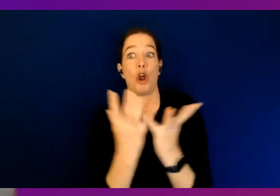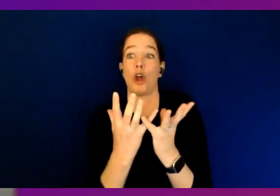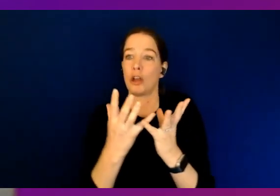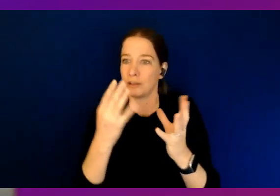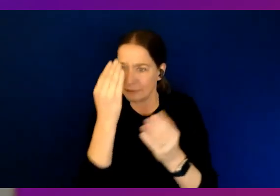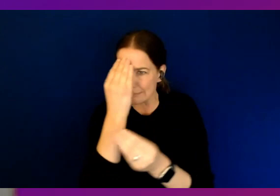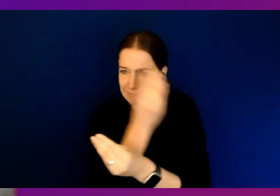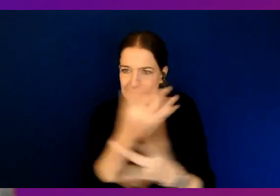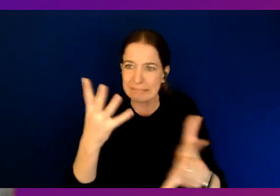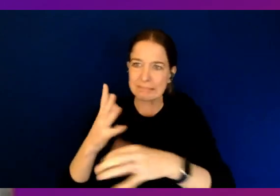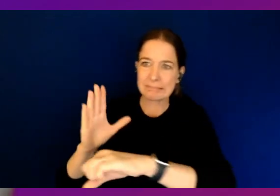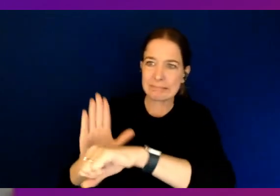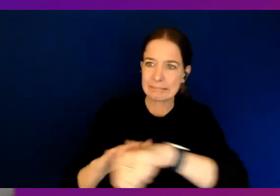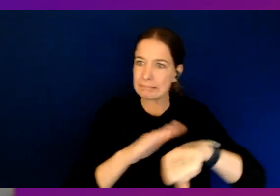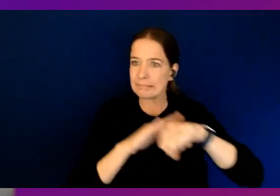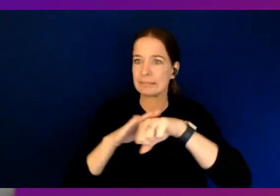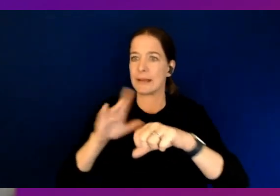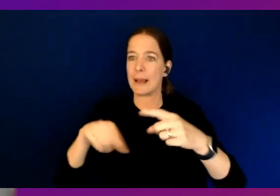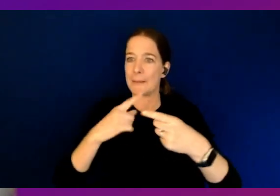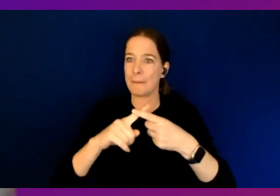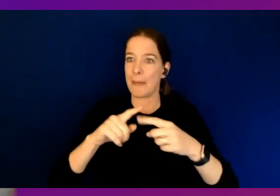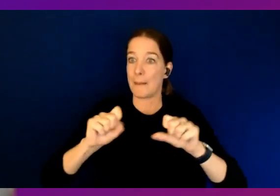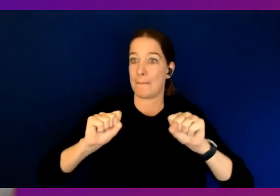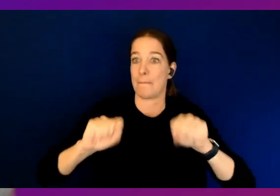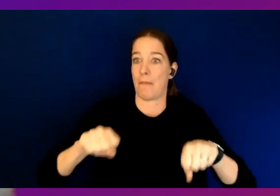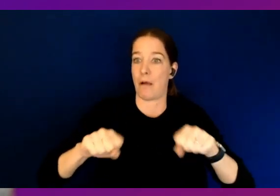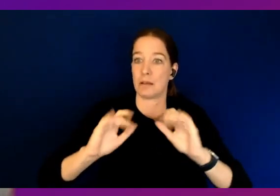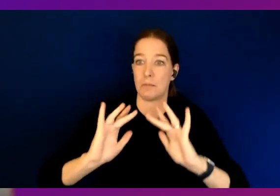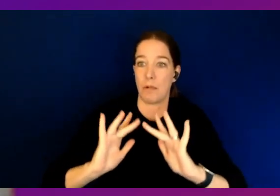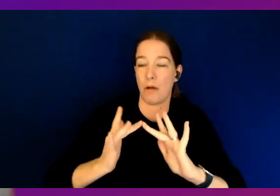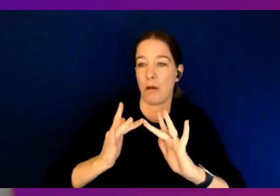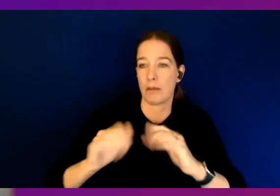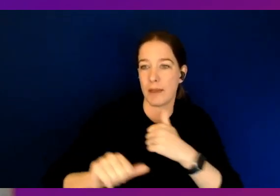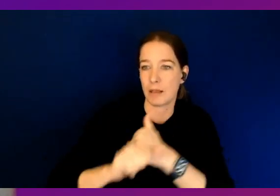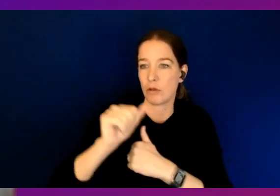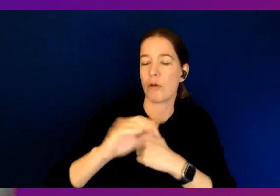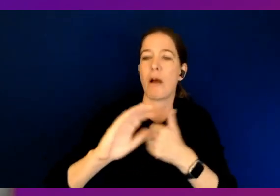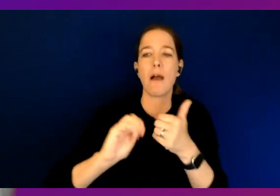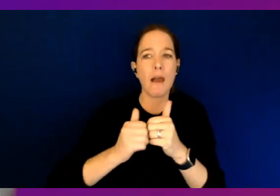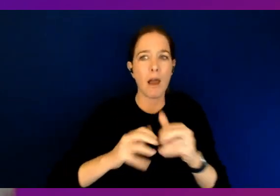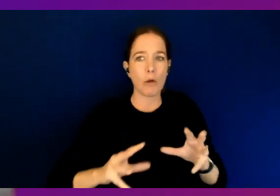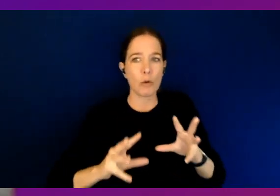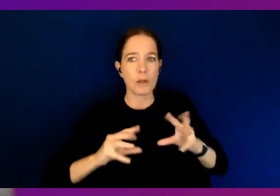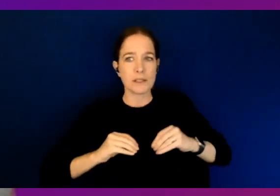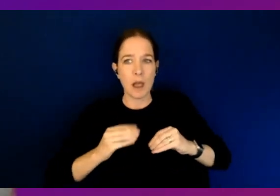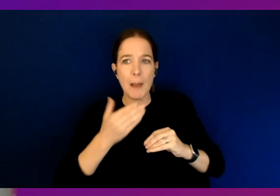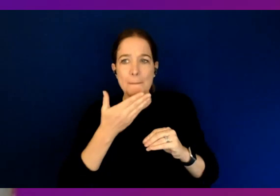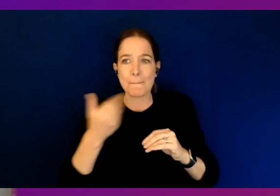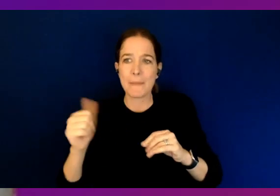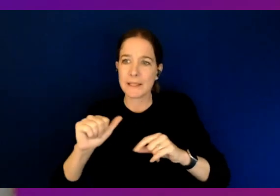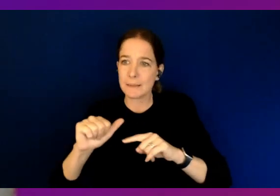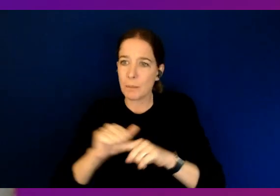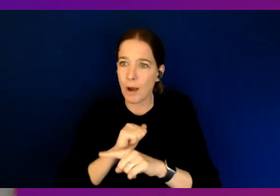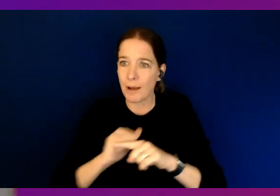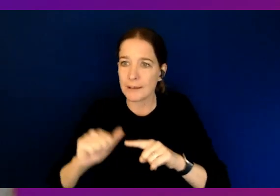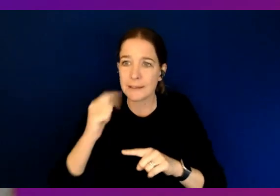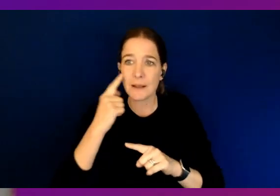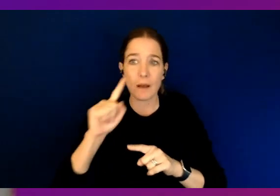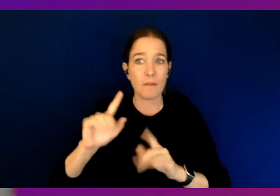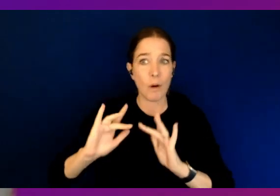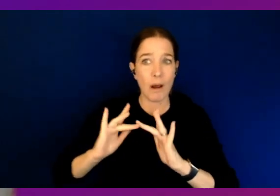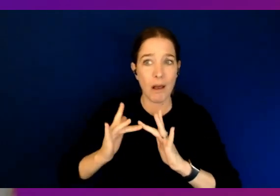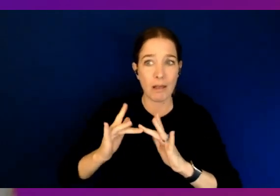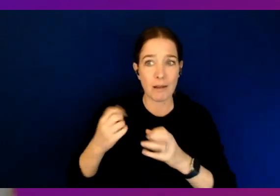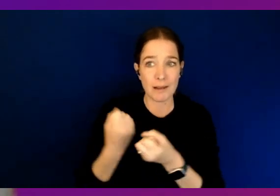and organizations about potential cyber threats and encourage the adoption of best practices for digital and online safety. This